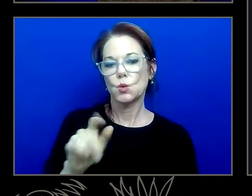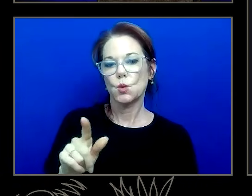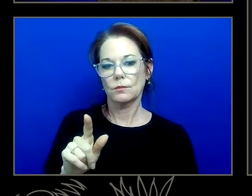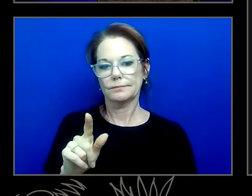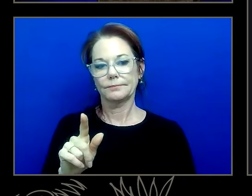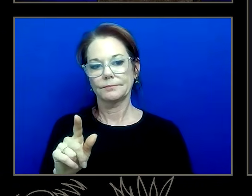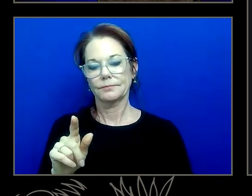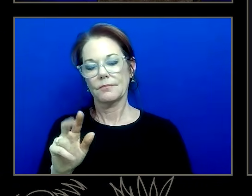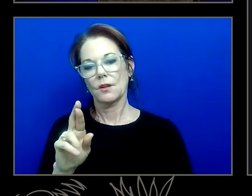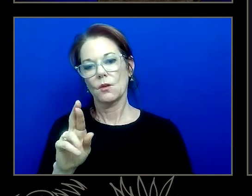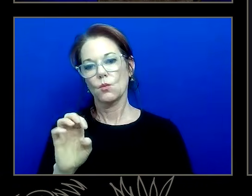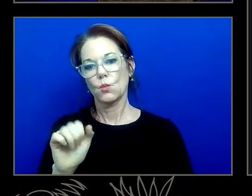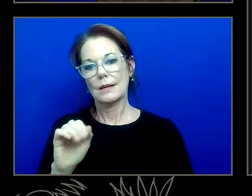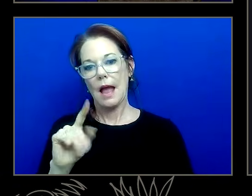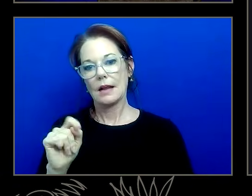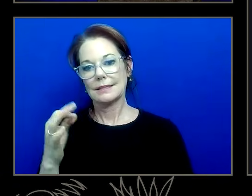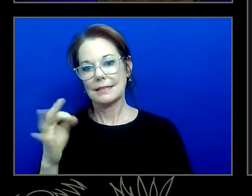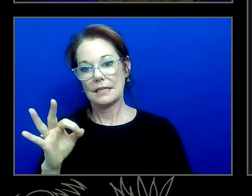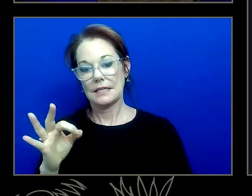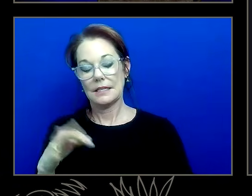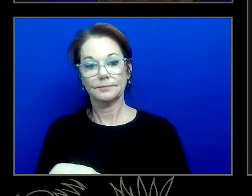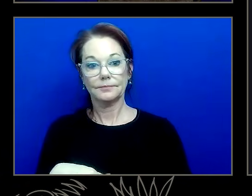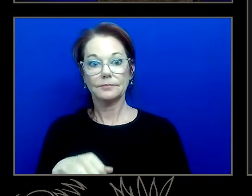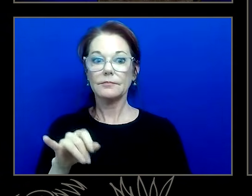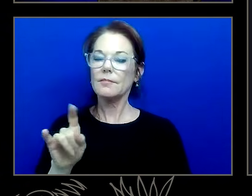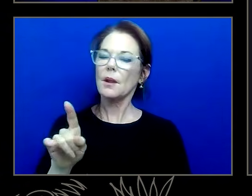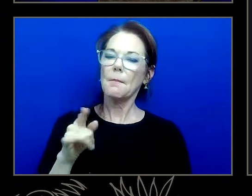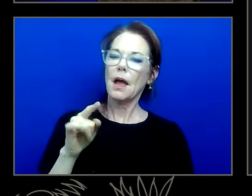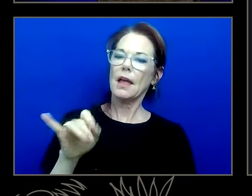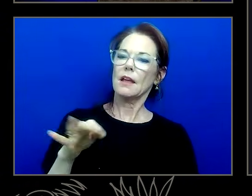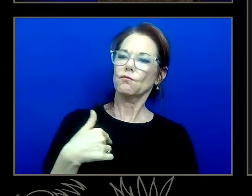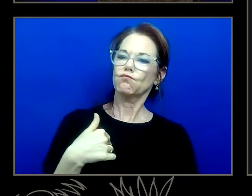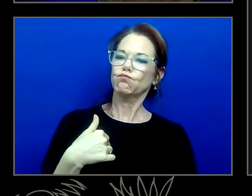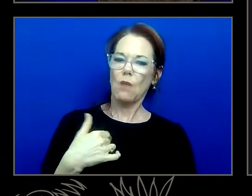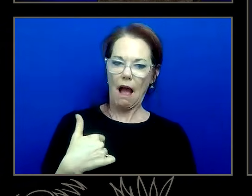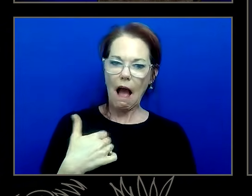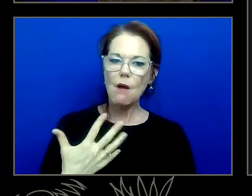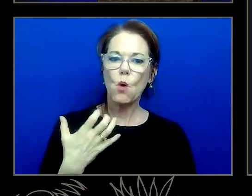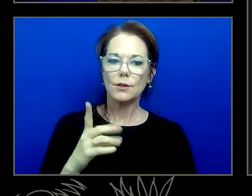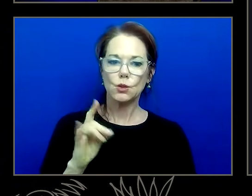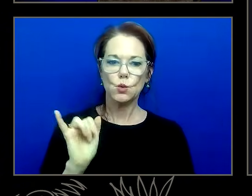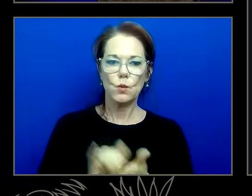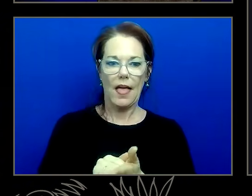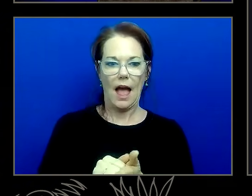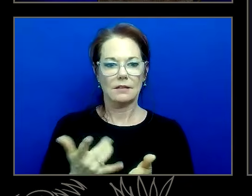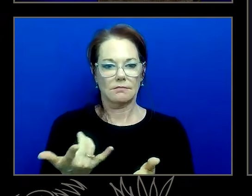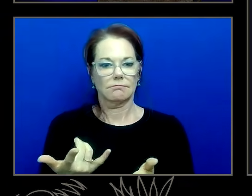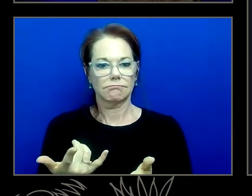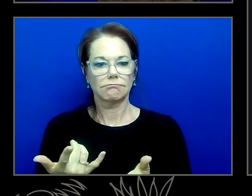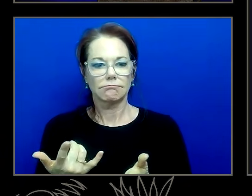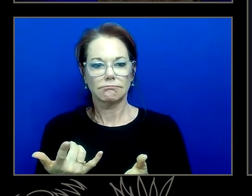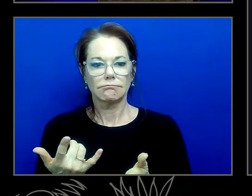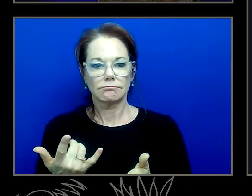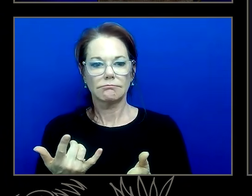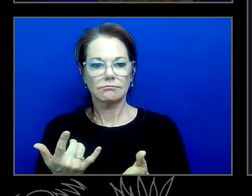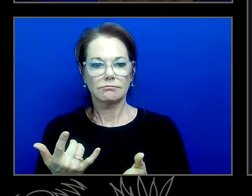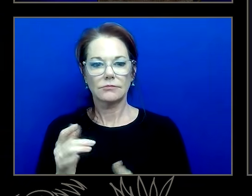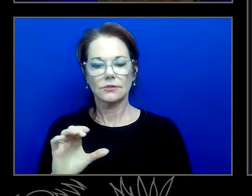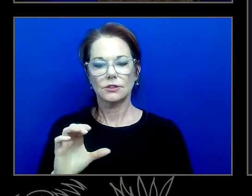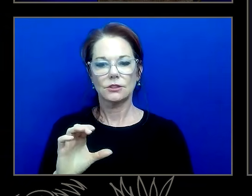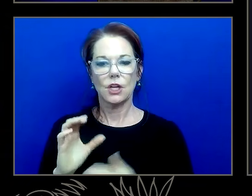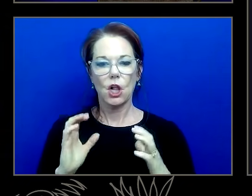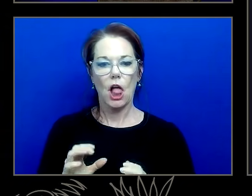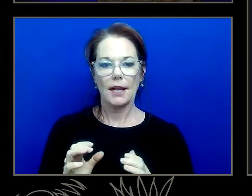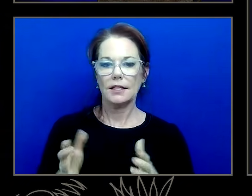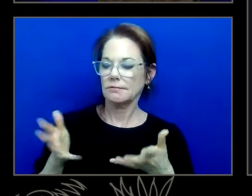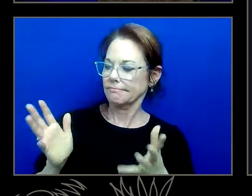But of course, if you're like, oh, I actually want to do client-side state management with fetching data, et cetera,